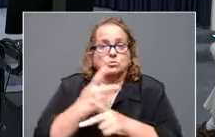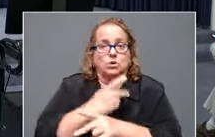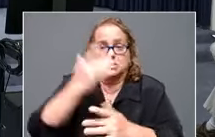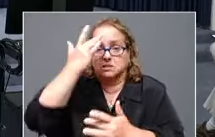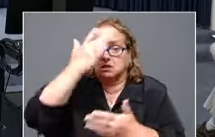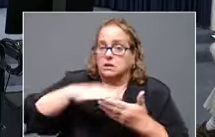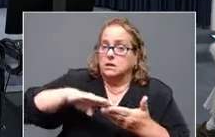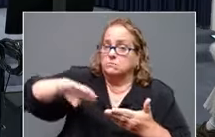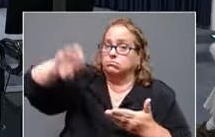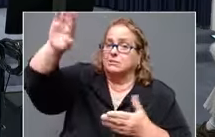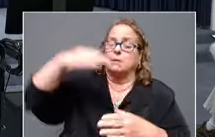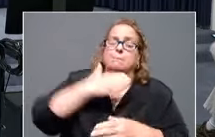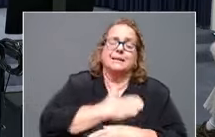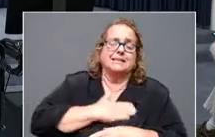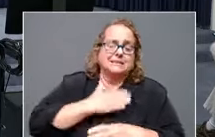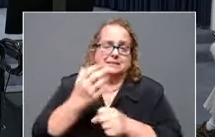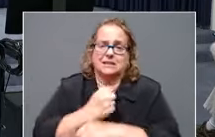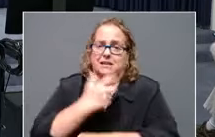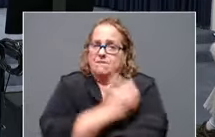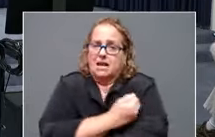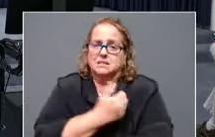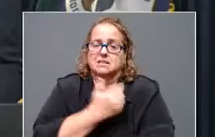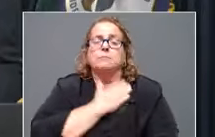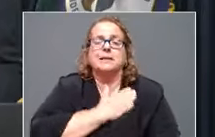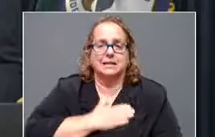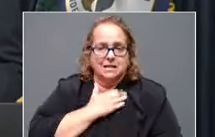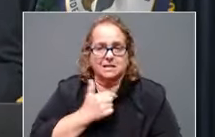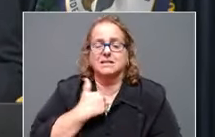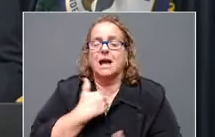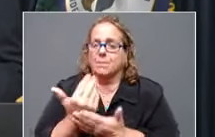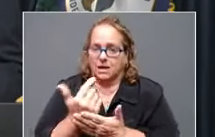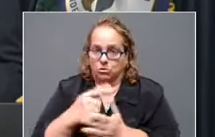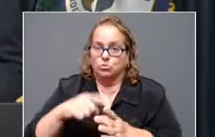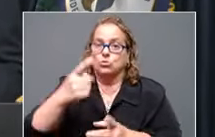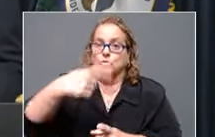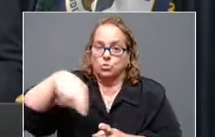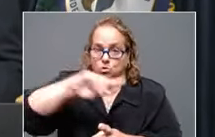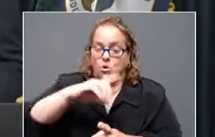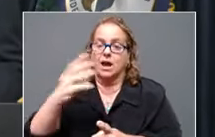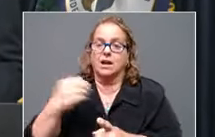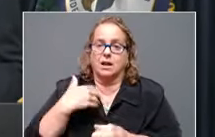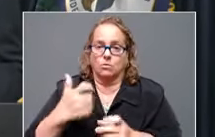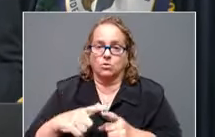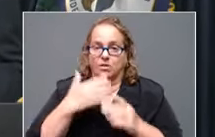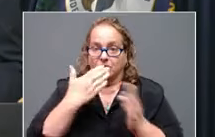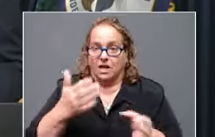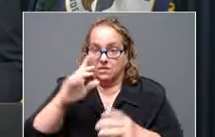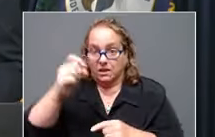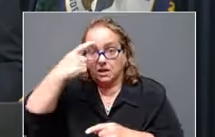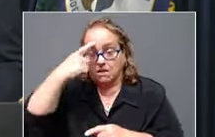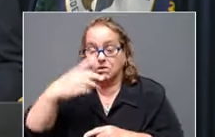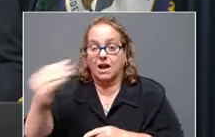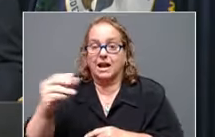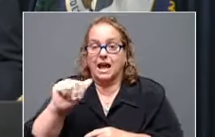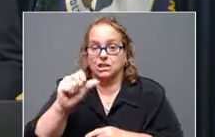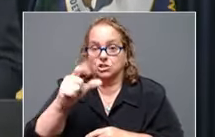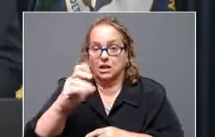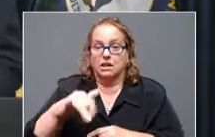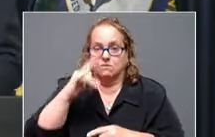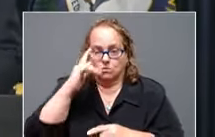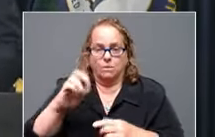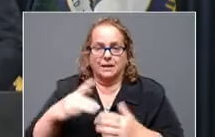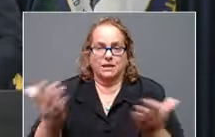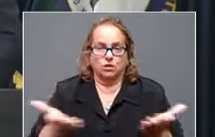Education community, healthcare community, private sector, all know that this is a step that